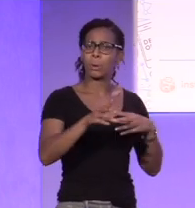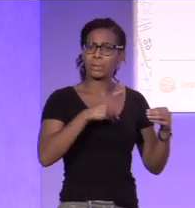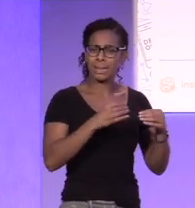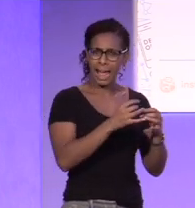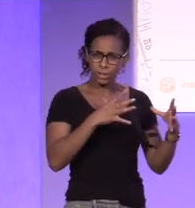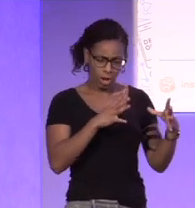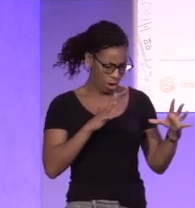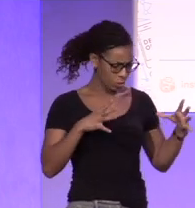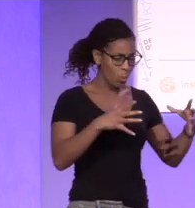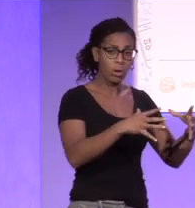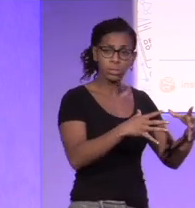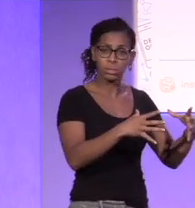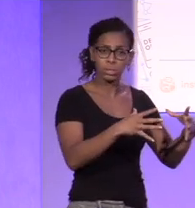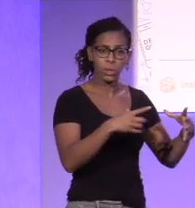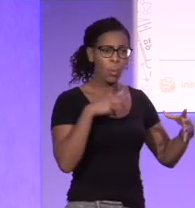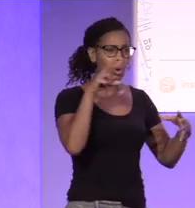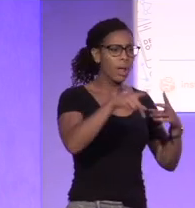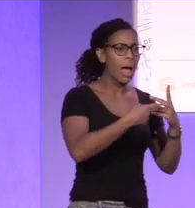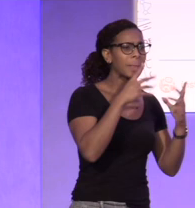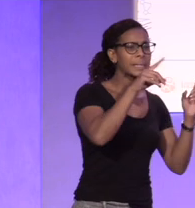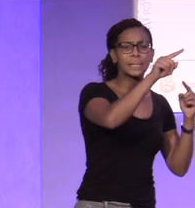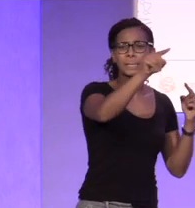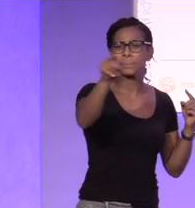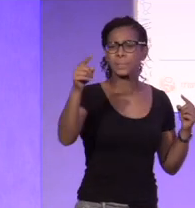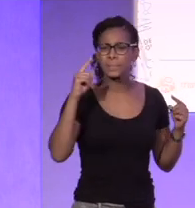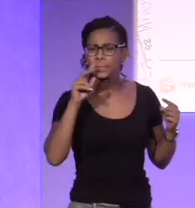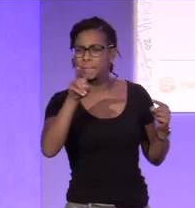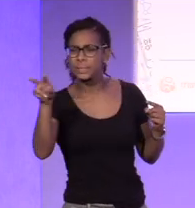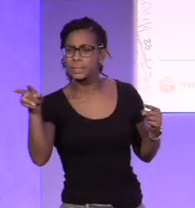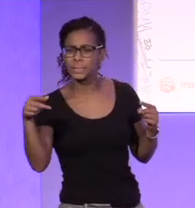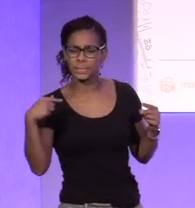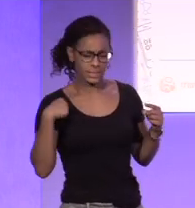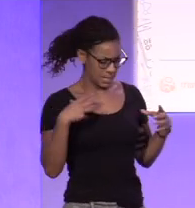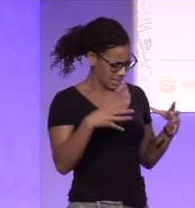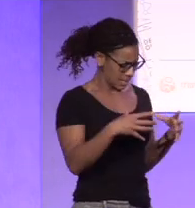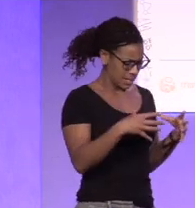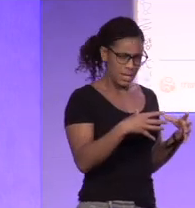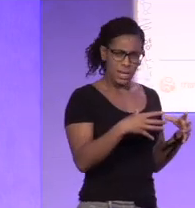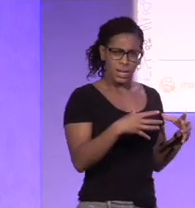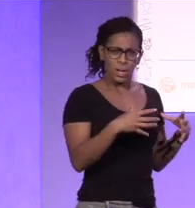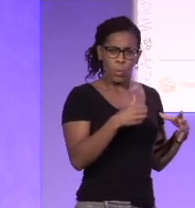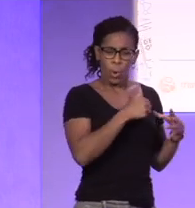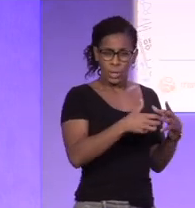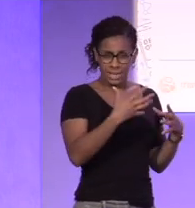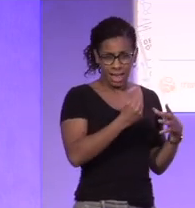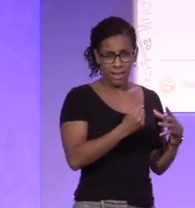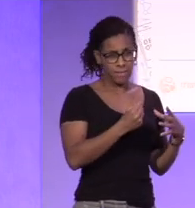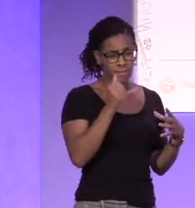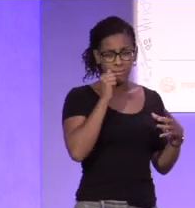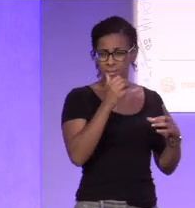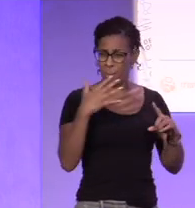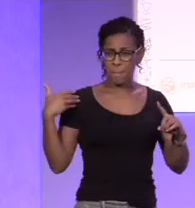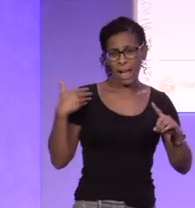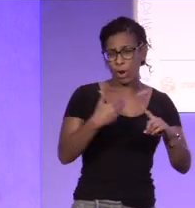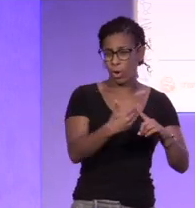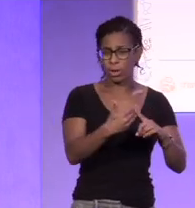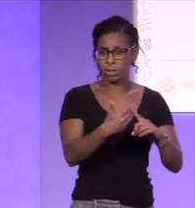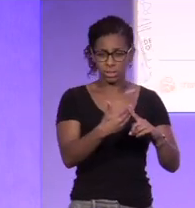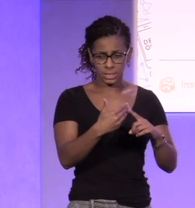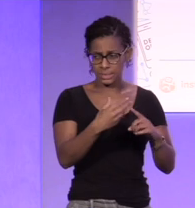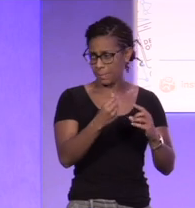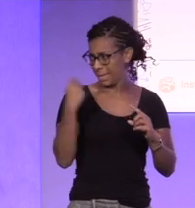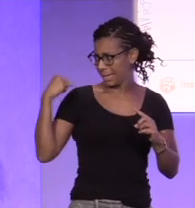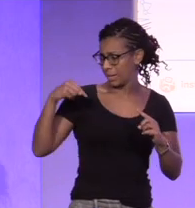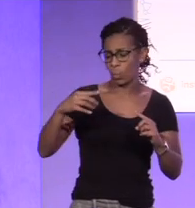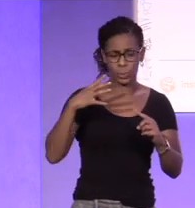agile teams are not afraid to go back to basics. And a good team starts with a backlog that everybody can work to and center around and collaborate